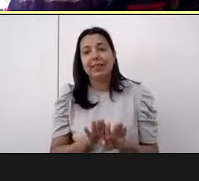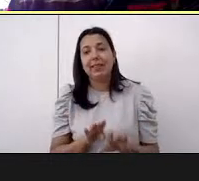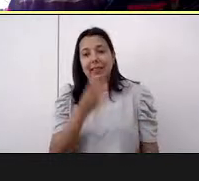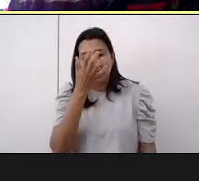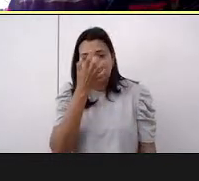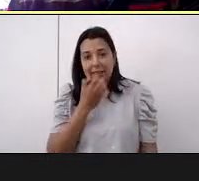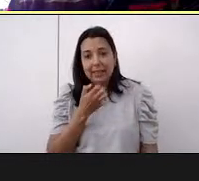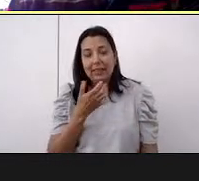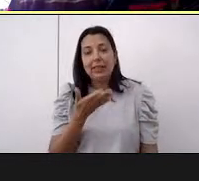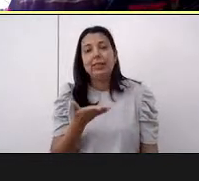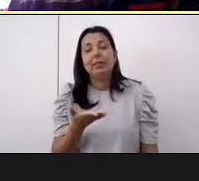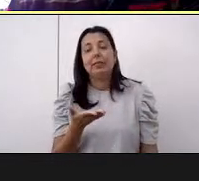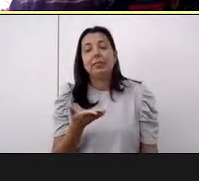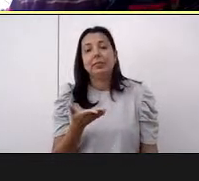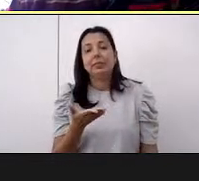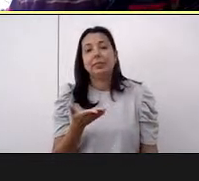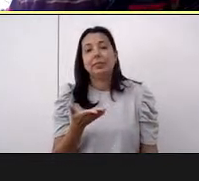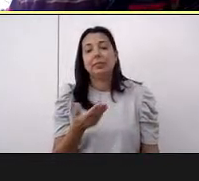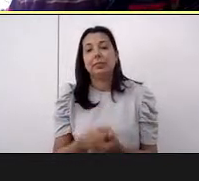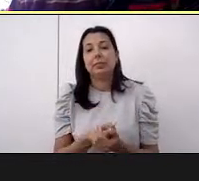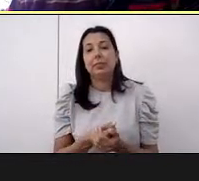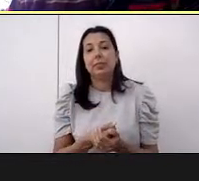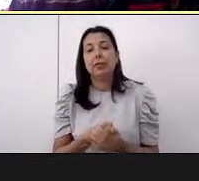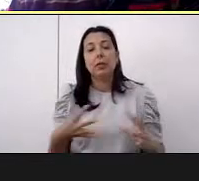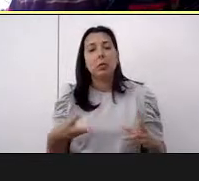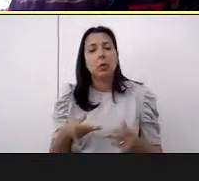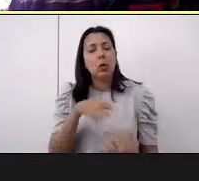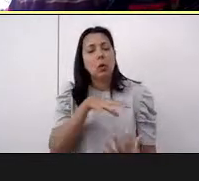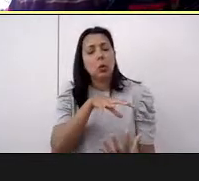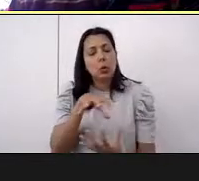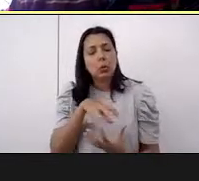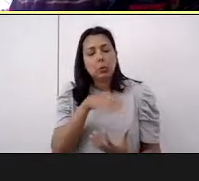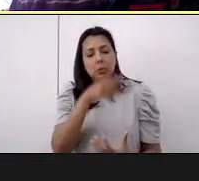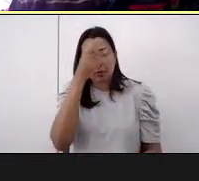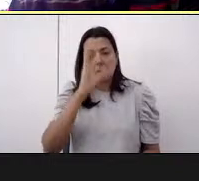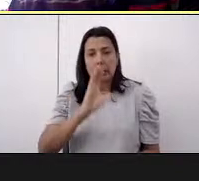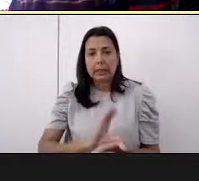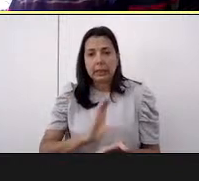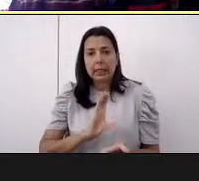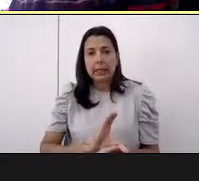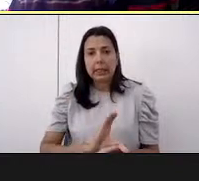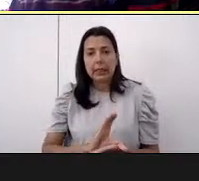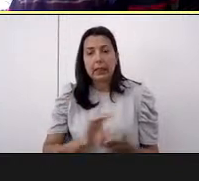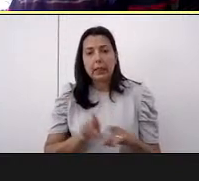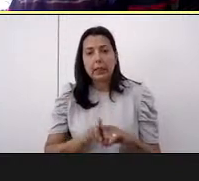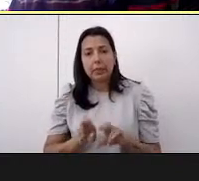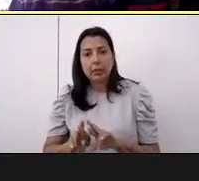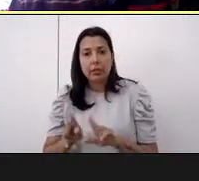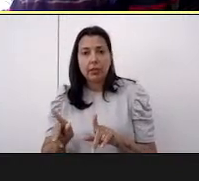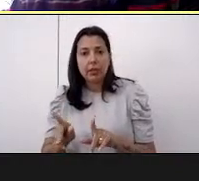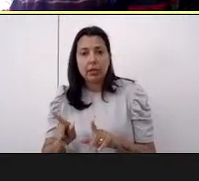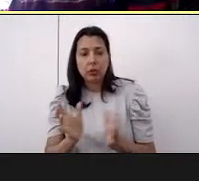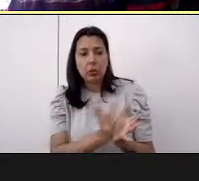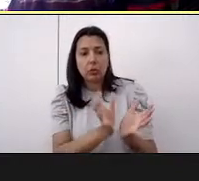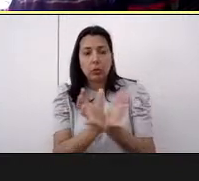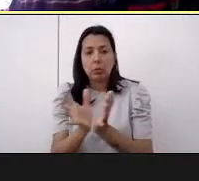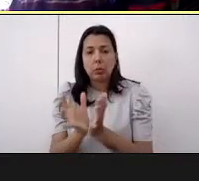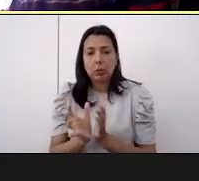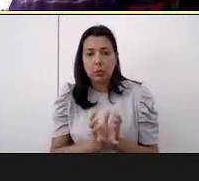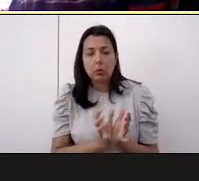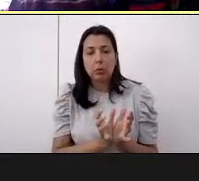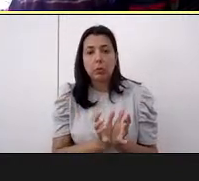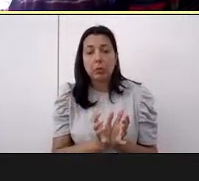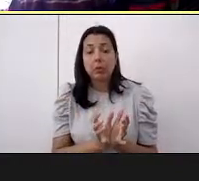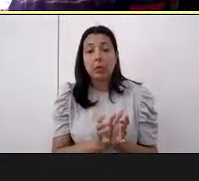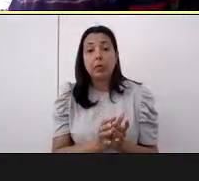All over the world, citizens, civil society groups, and social movements are showing a growing propensity to use